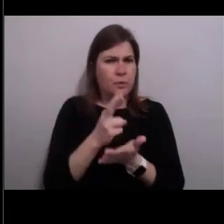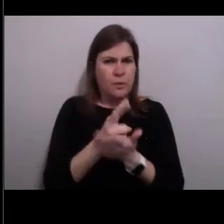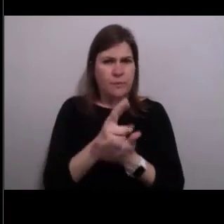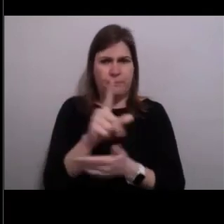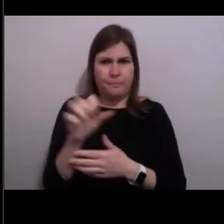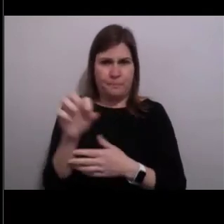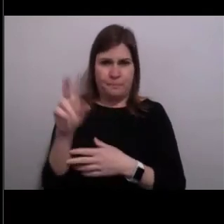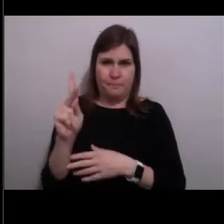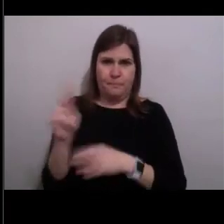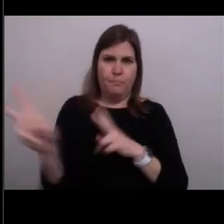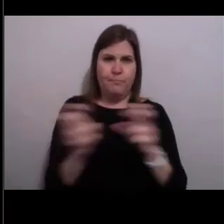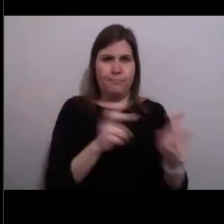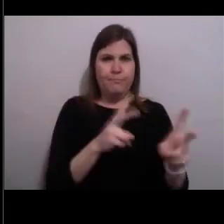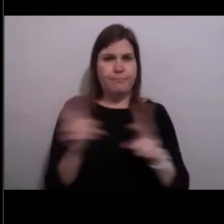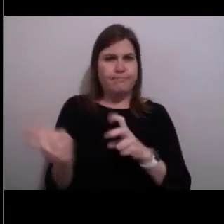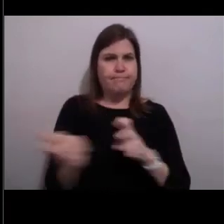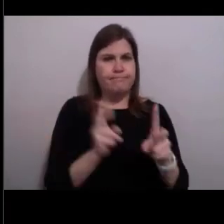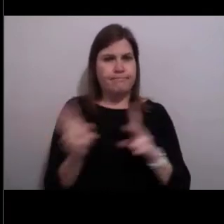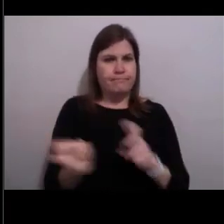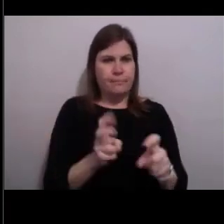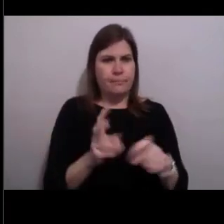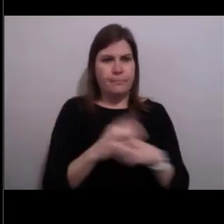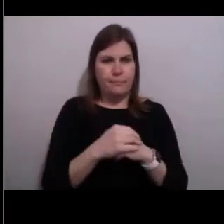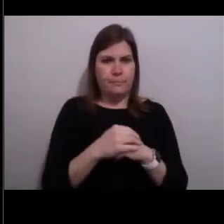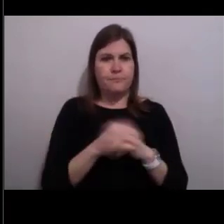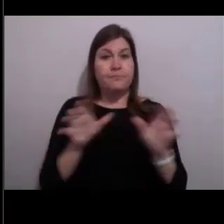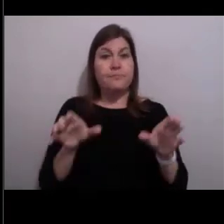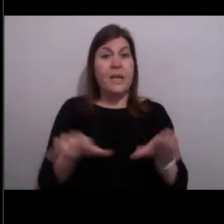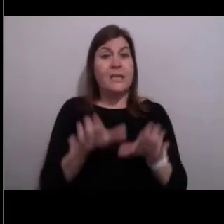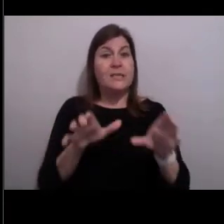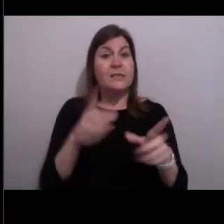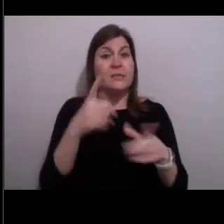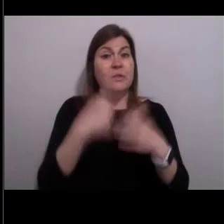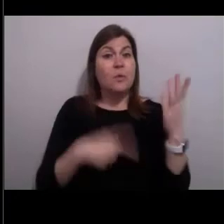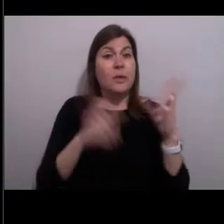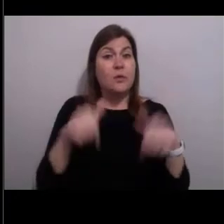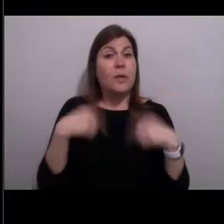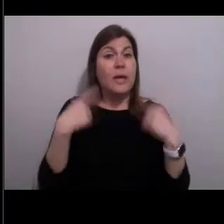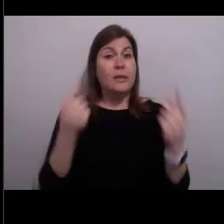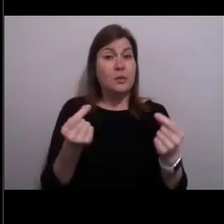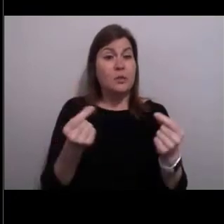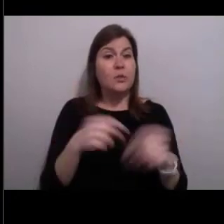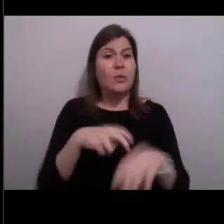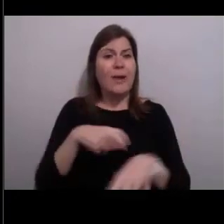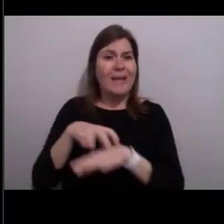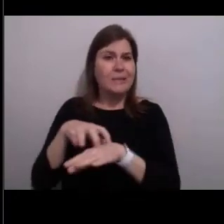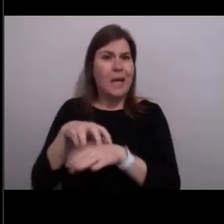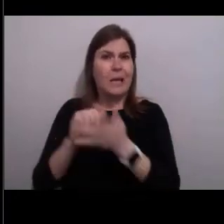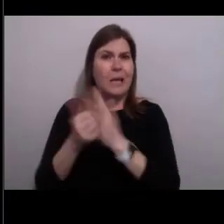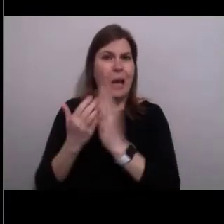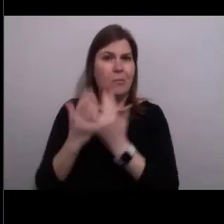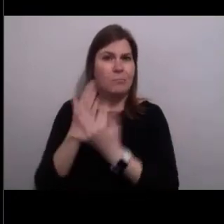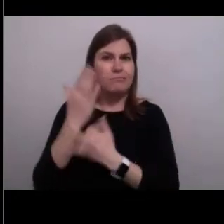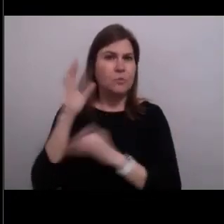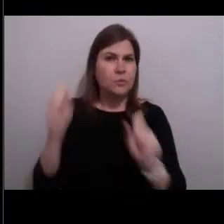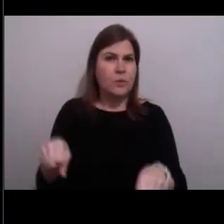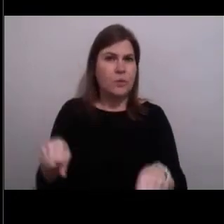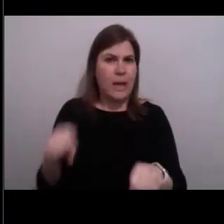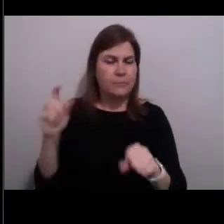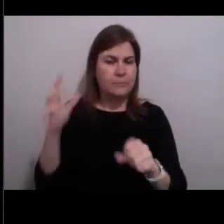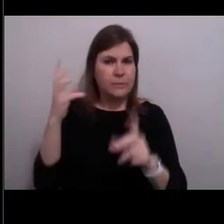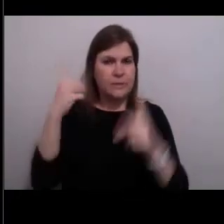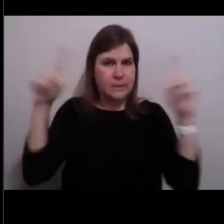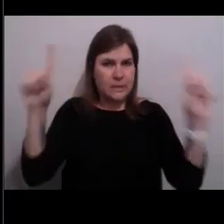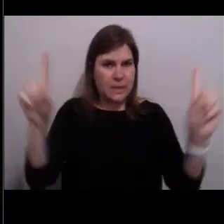ideas for activities while socially isolating, and tips for battling anxiety during COVID is another one. And I will